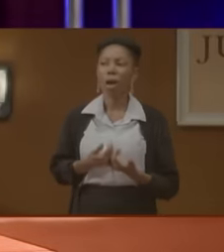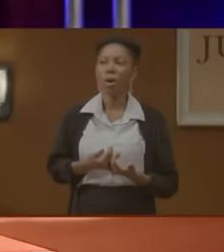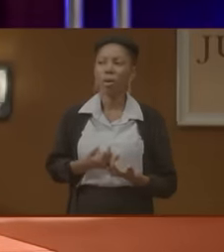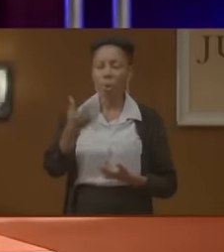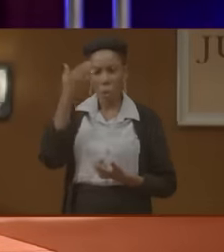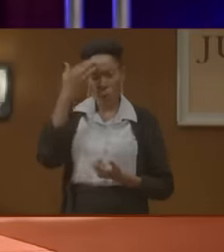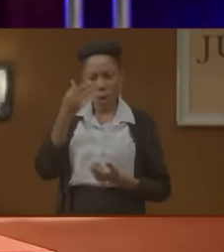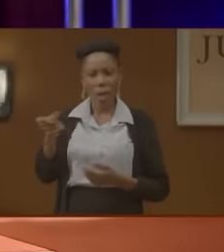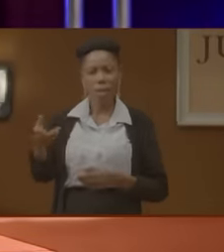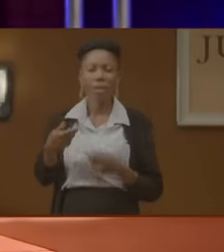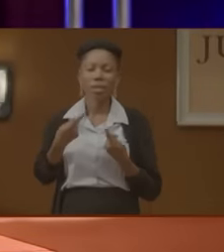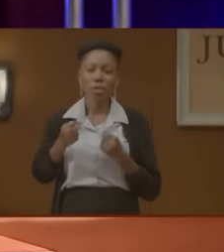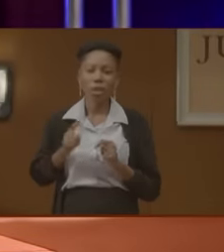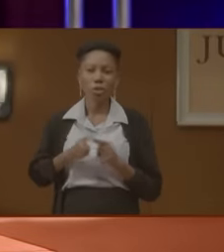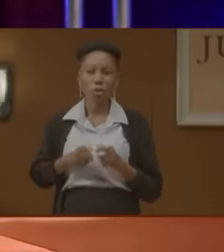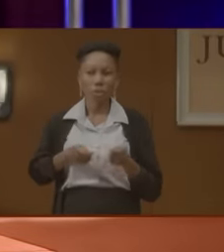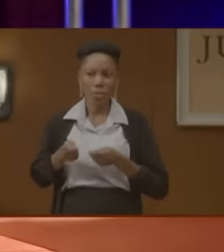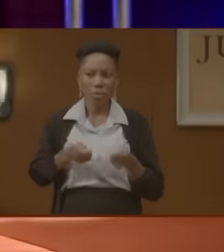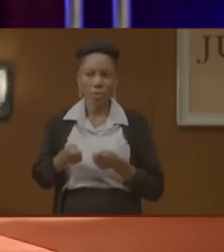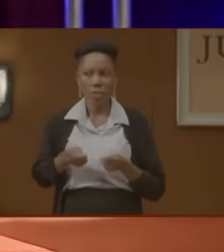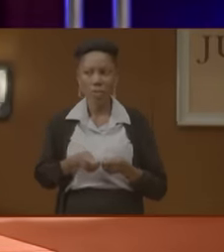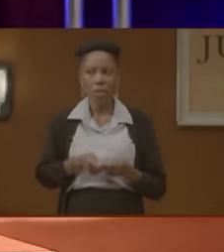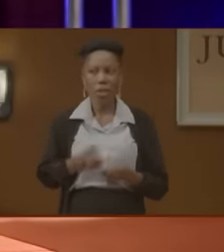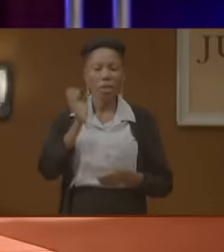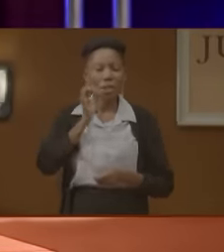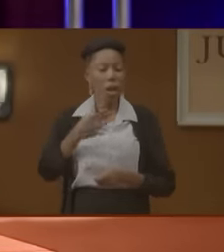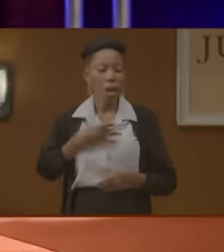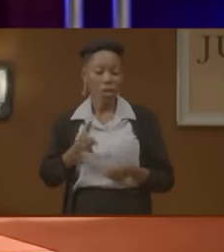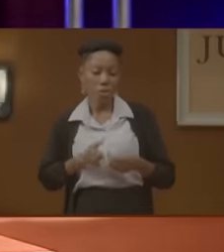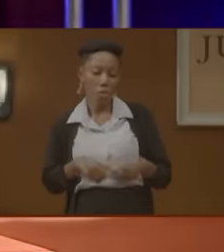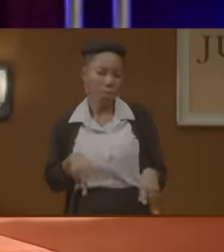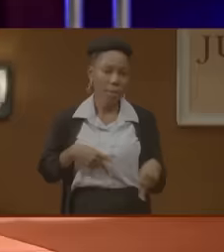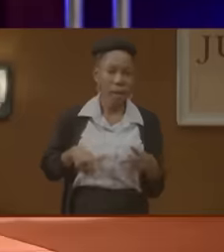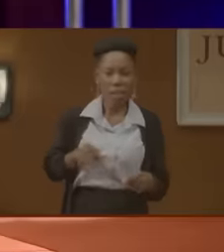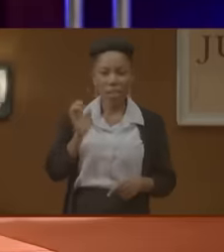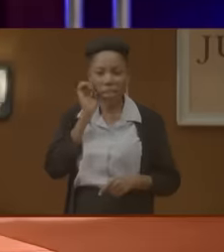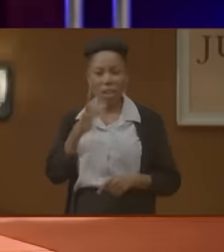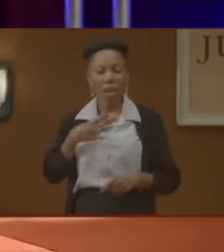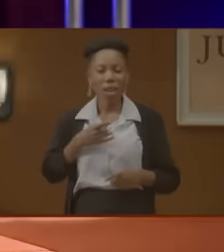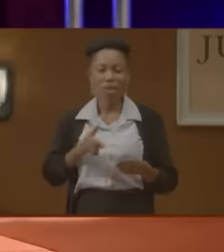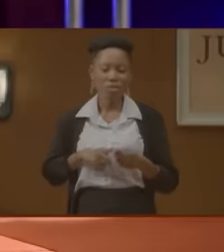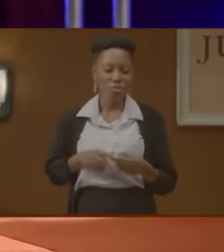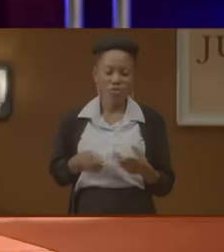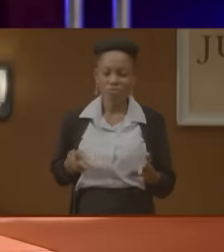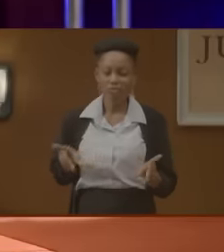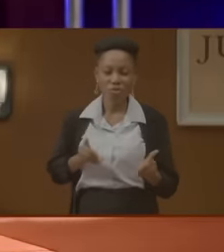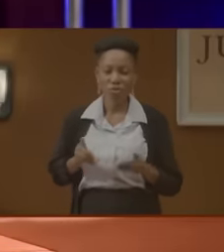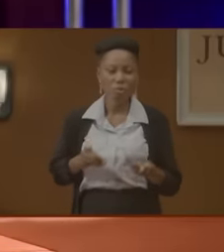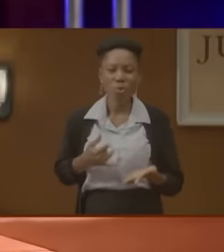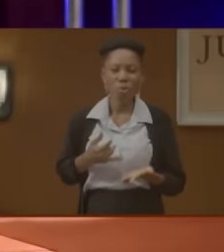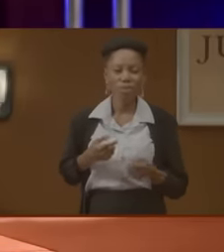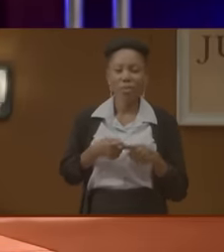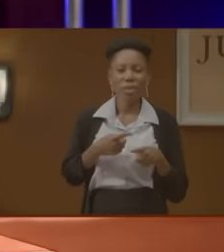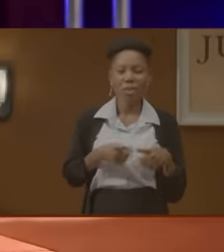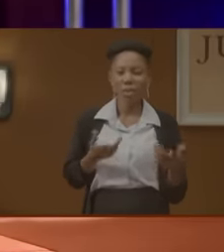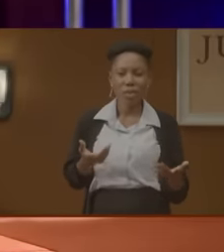I tried to manage. She is social and she enjoys flexing about. And for me, I feel it's not worth it for a family person.